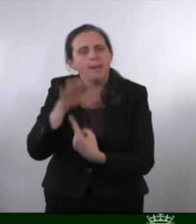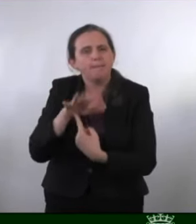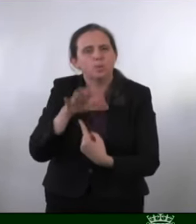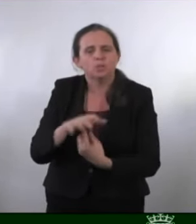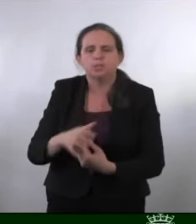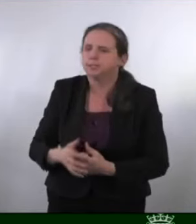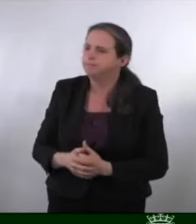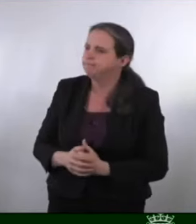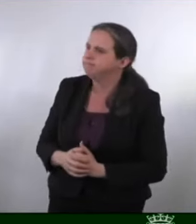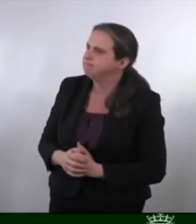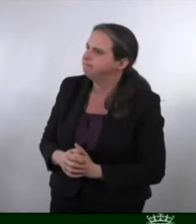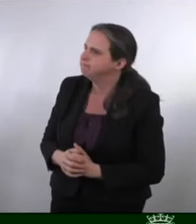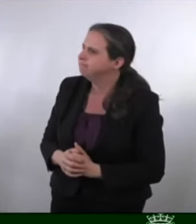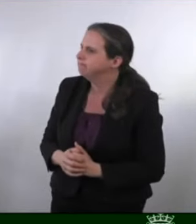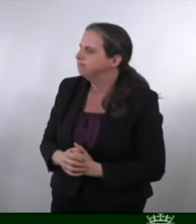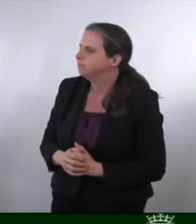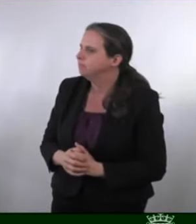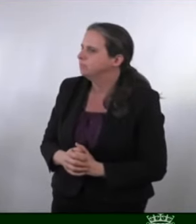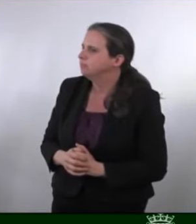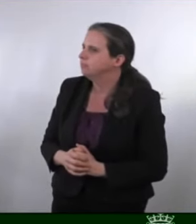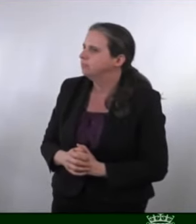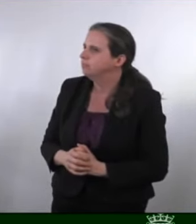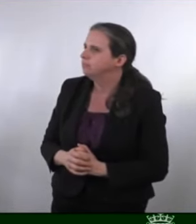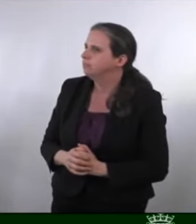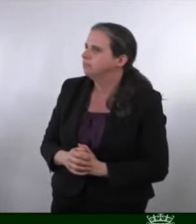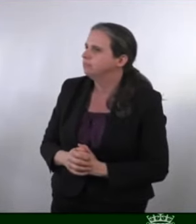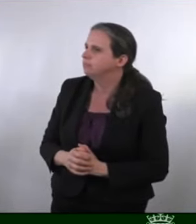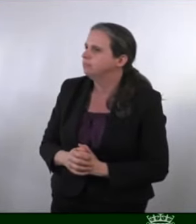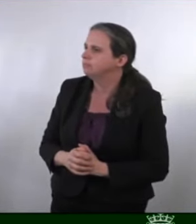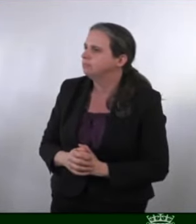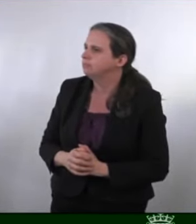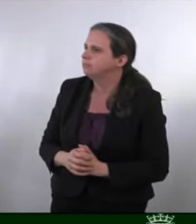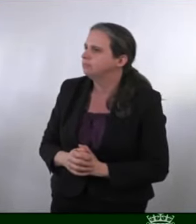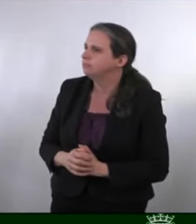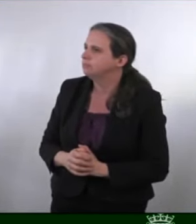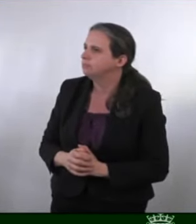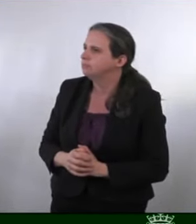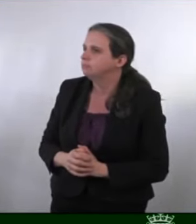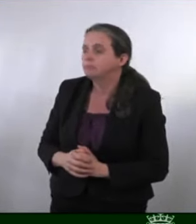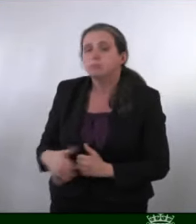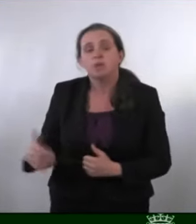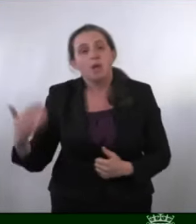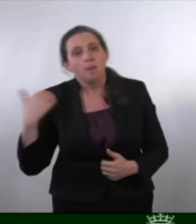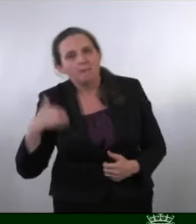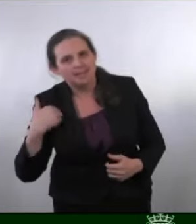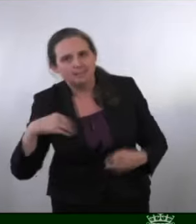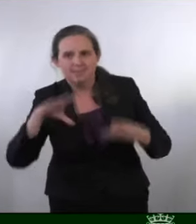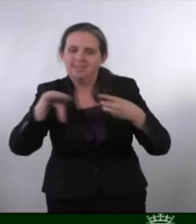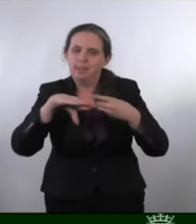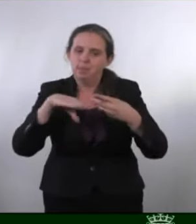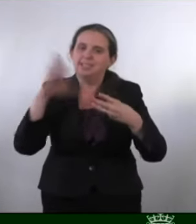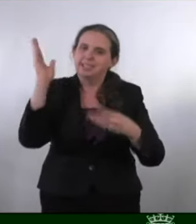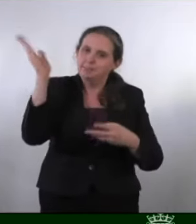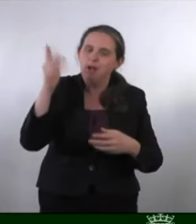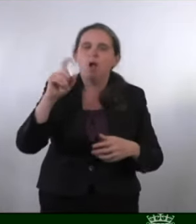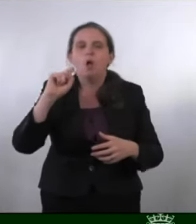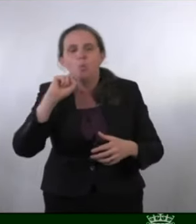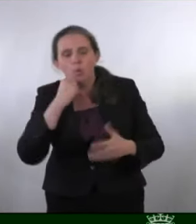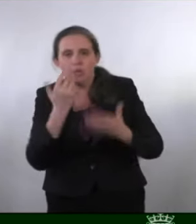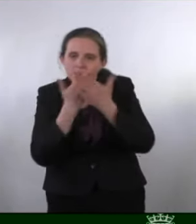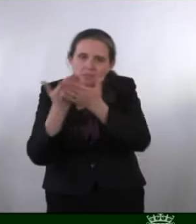Madam Deputy Speaker, we will study the judgment and take appropriate action to protect